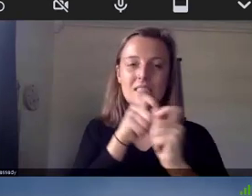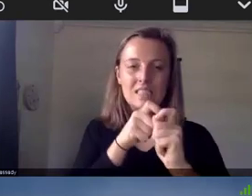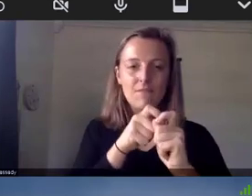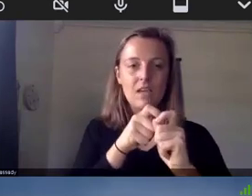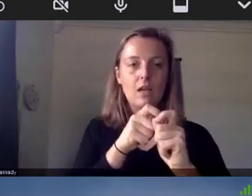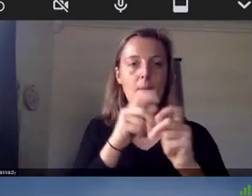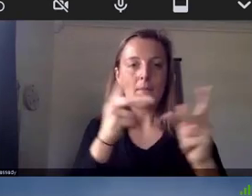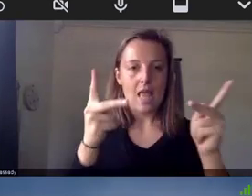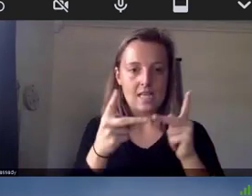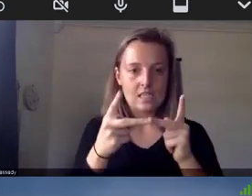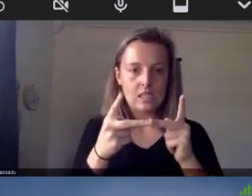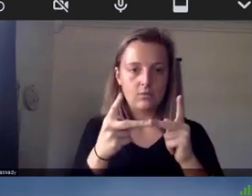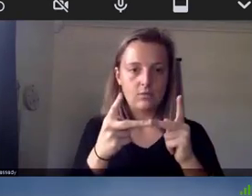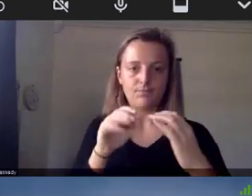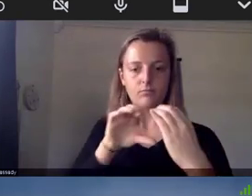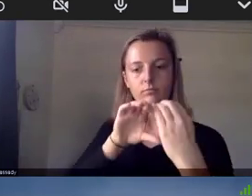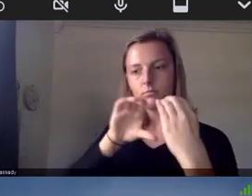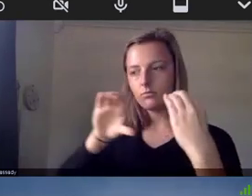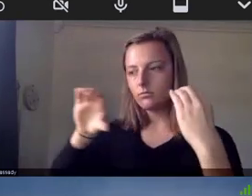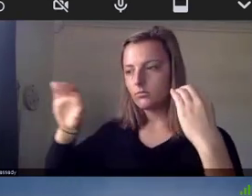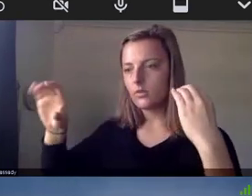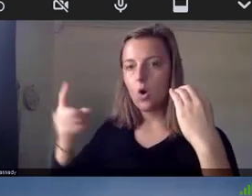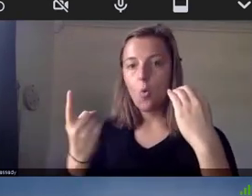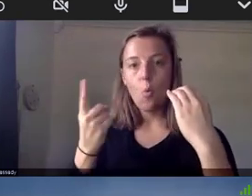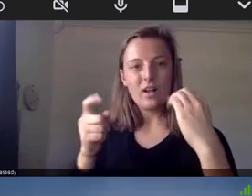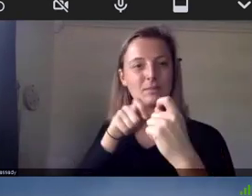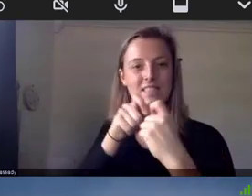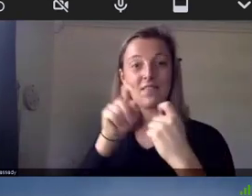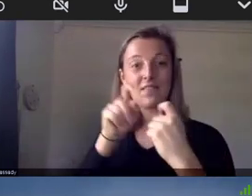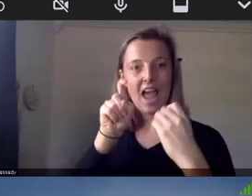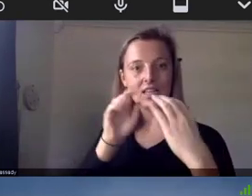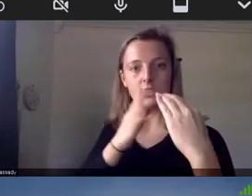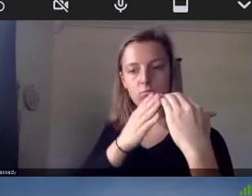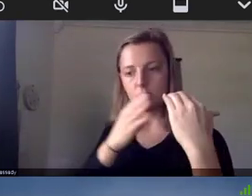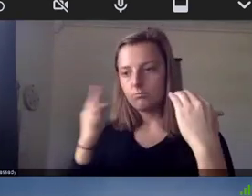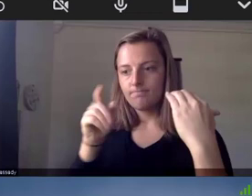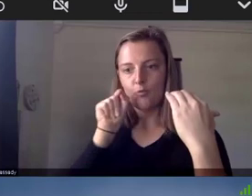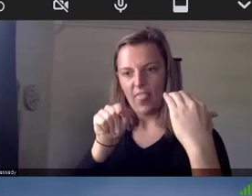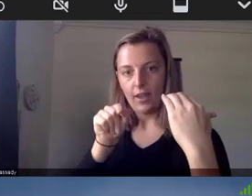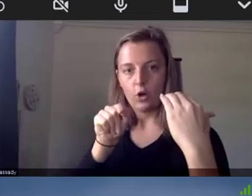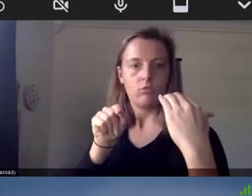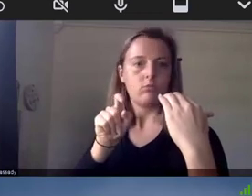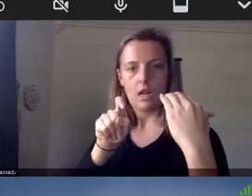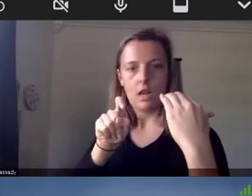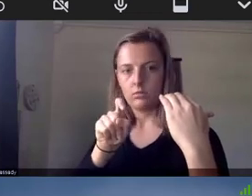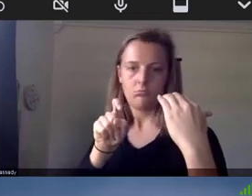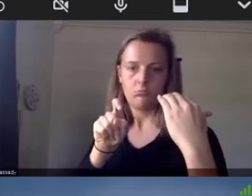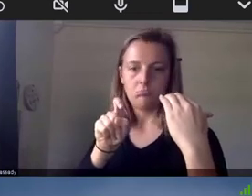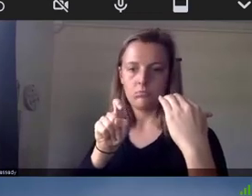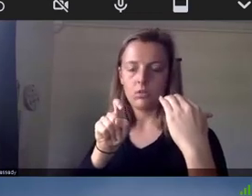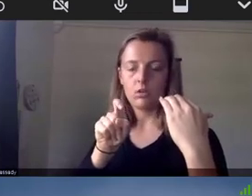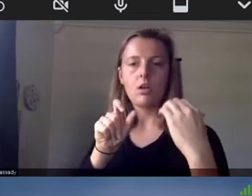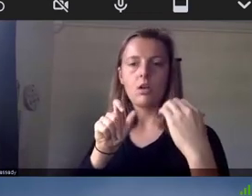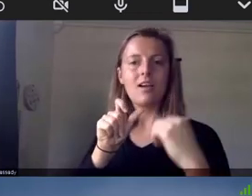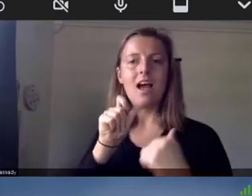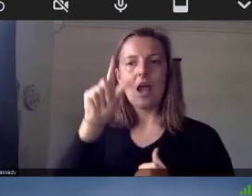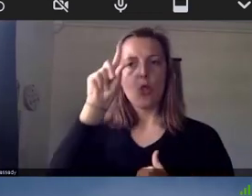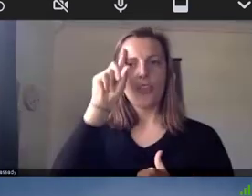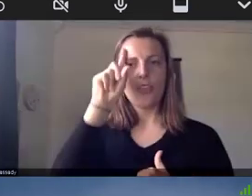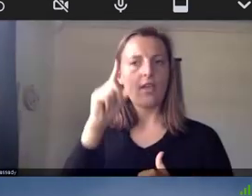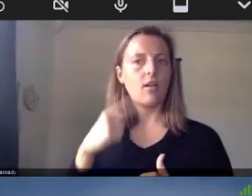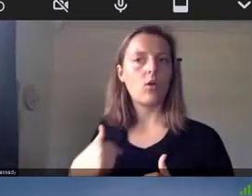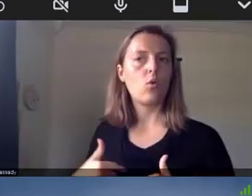the duct. I don't think we know how to do a problem where your temperature is changing along the